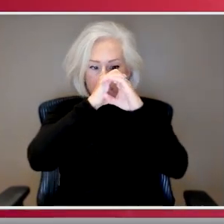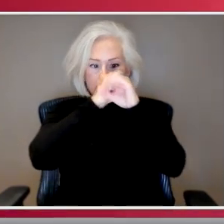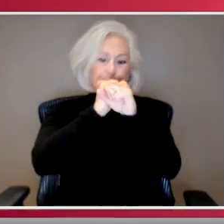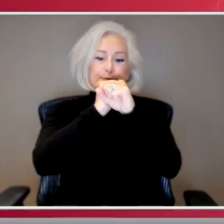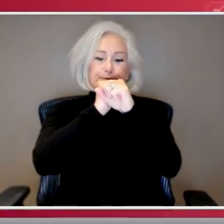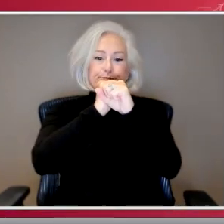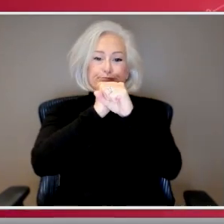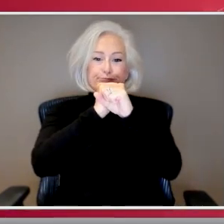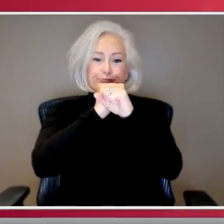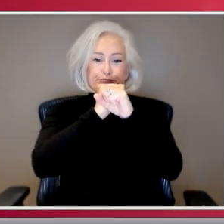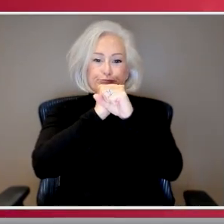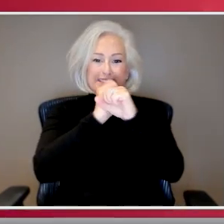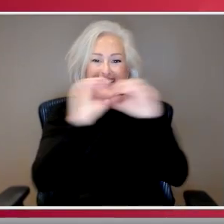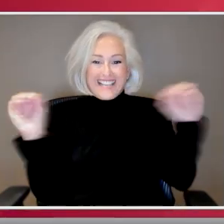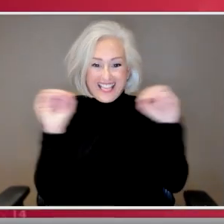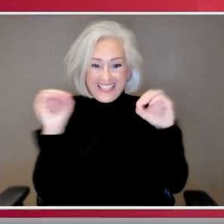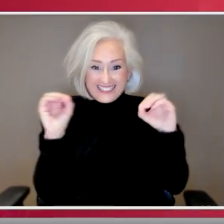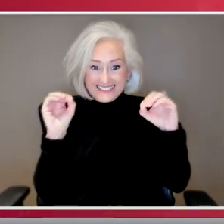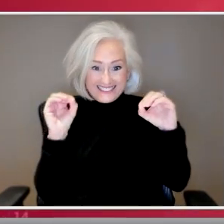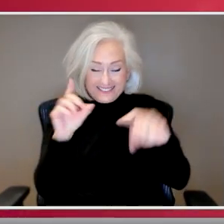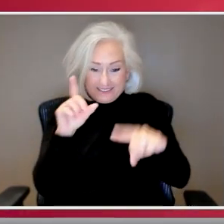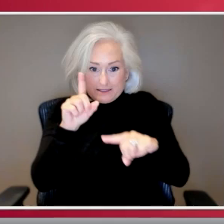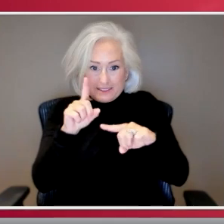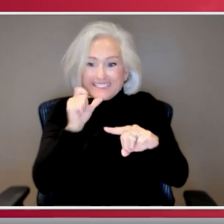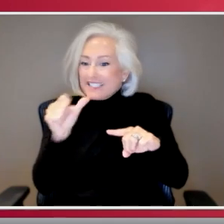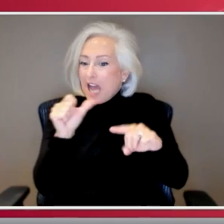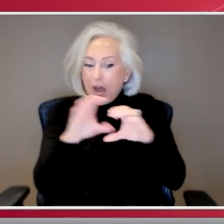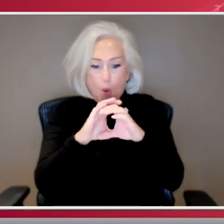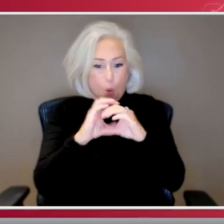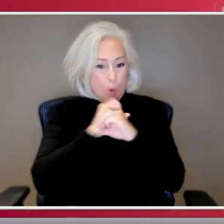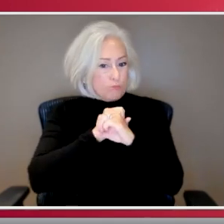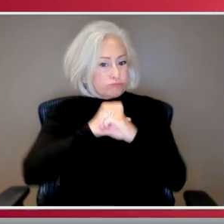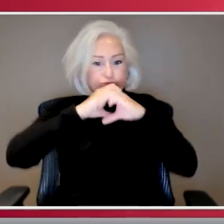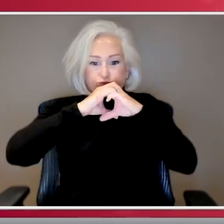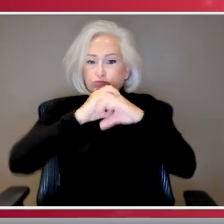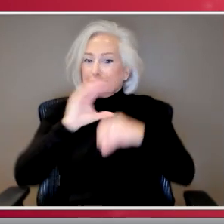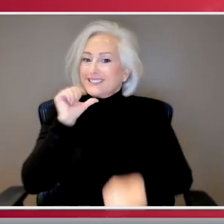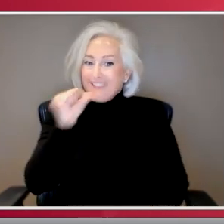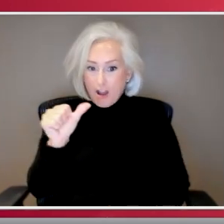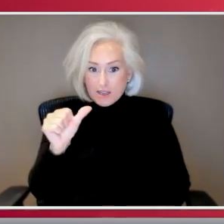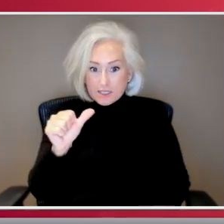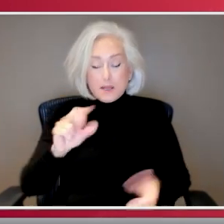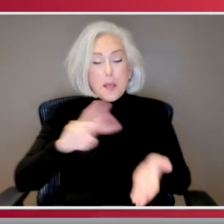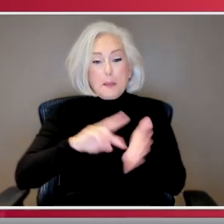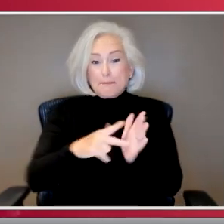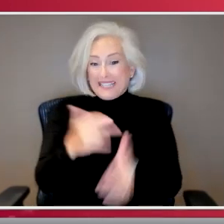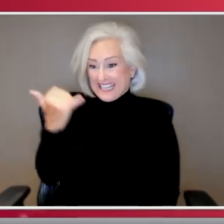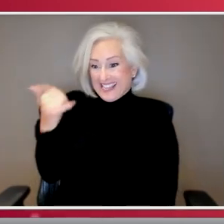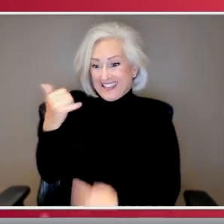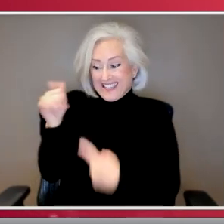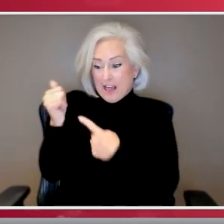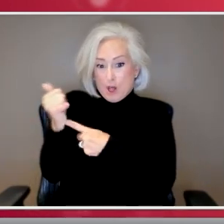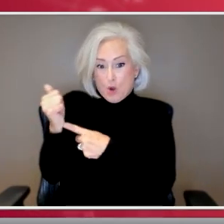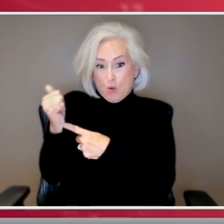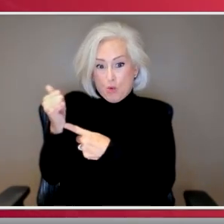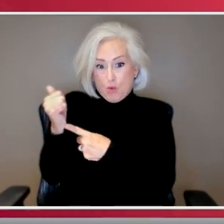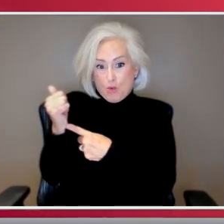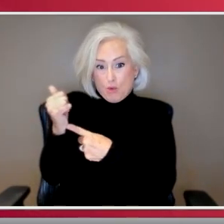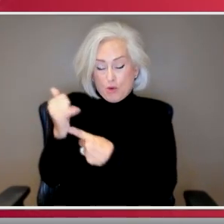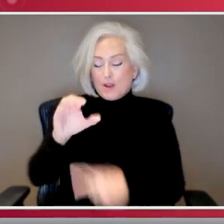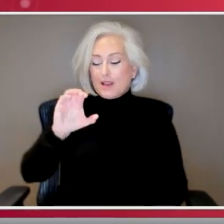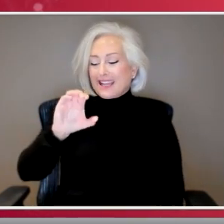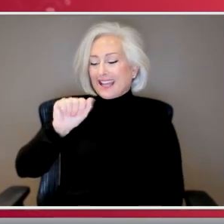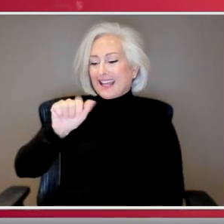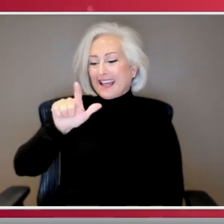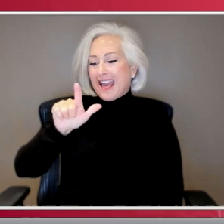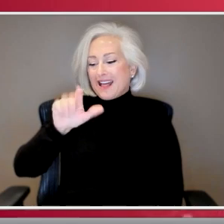should be a hole. Like you should be able to see Be through. wide open. So that yellow stuff is the plaque. That is the calcified plaque.